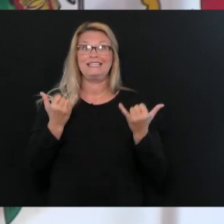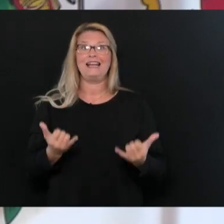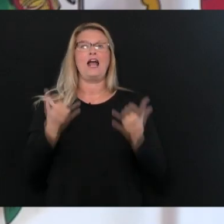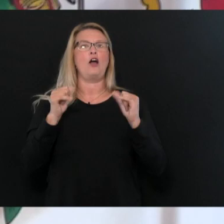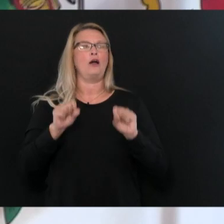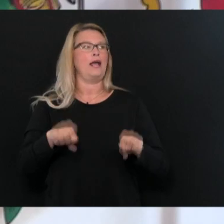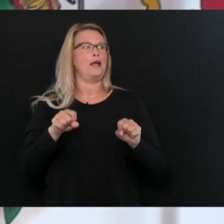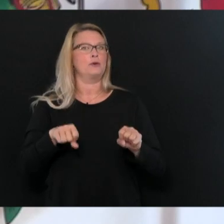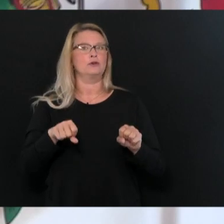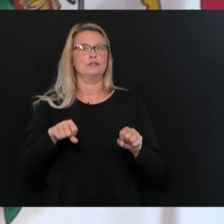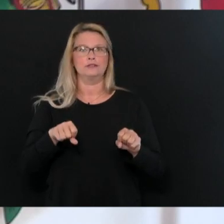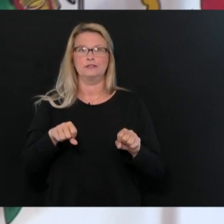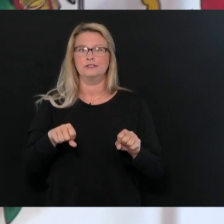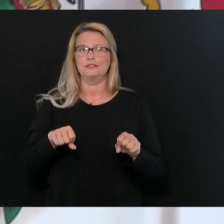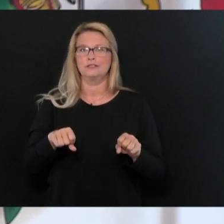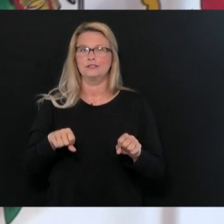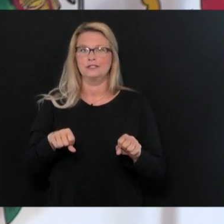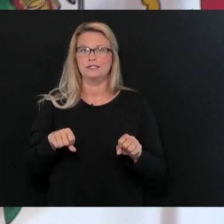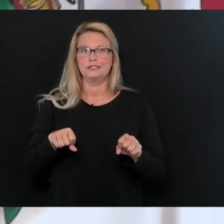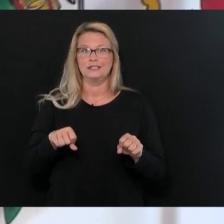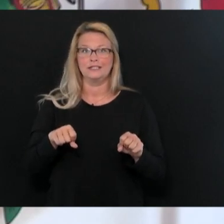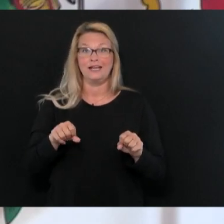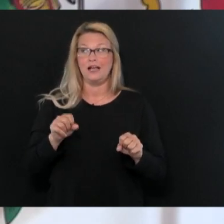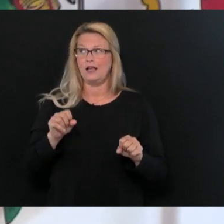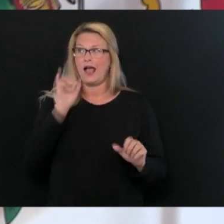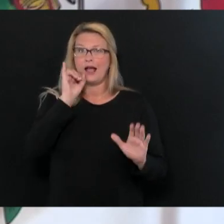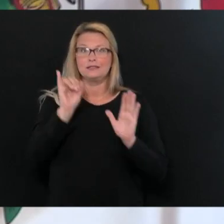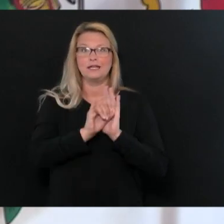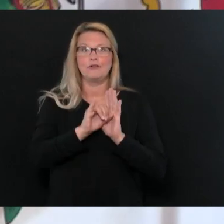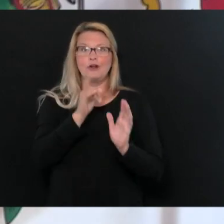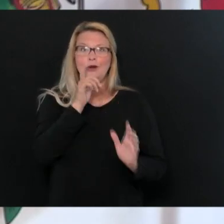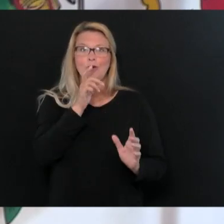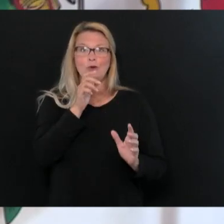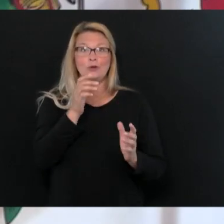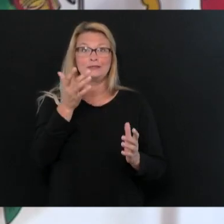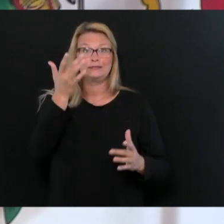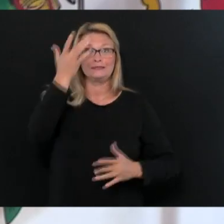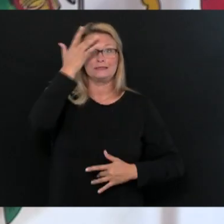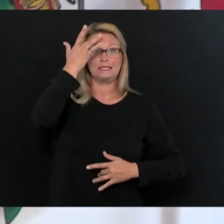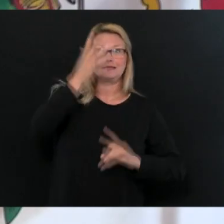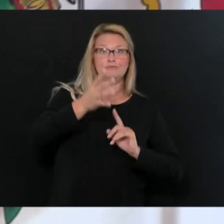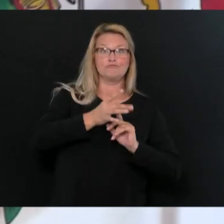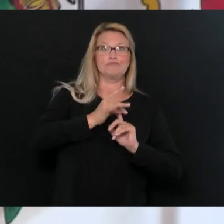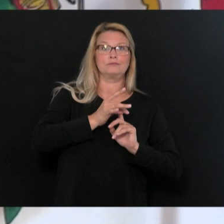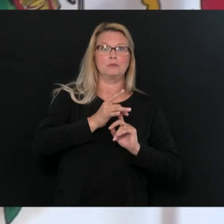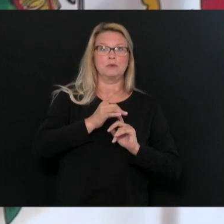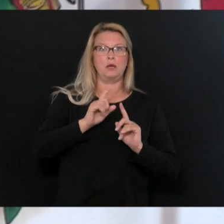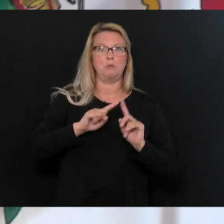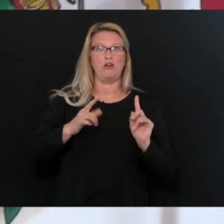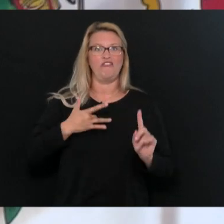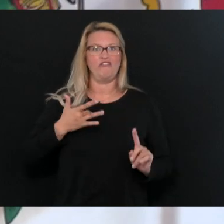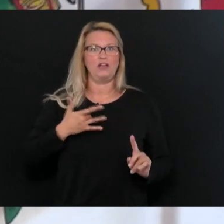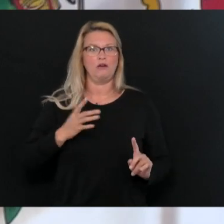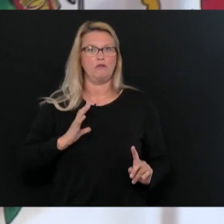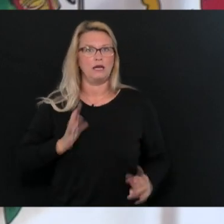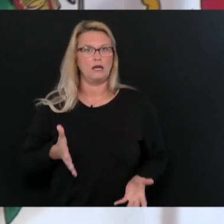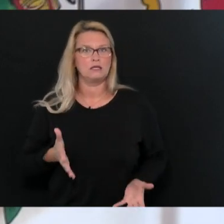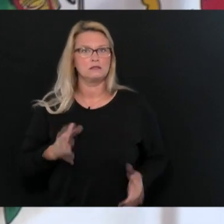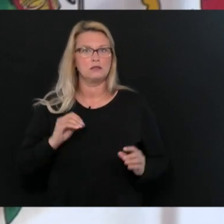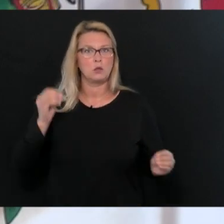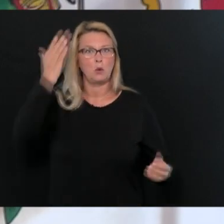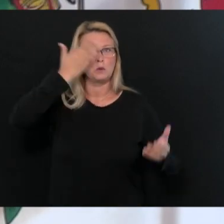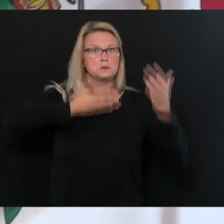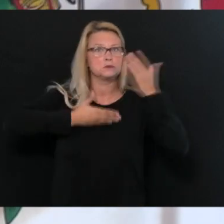naturally to find people that don't have any symptoms, and that really helps us. Yes, it does. But on top of that, we're